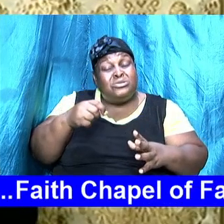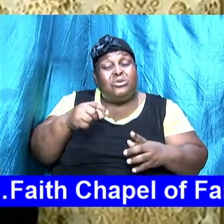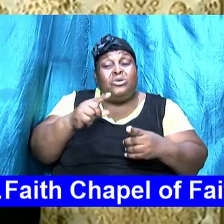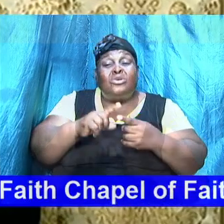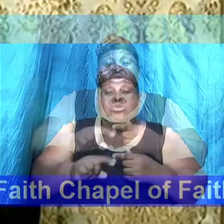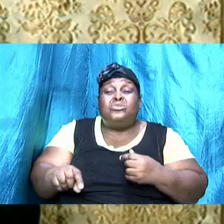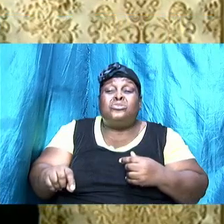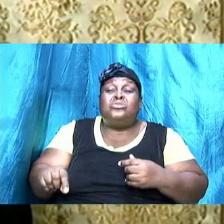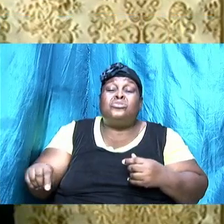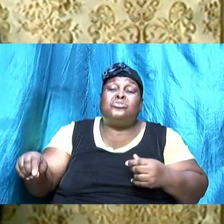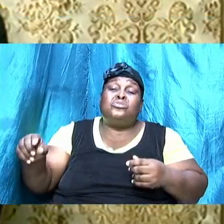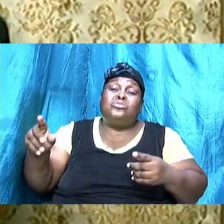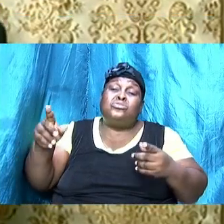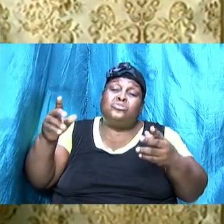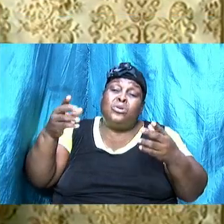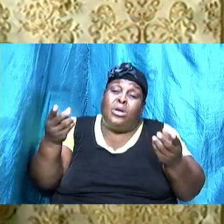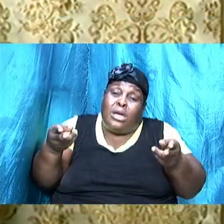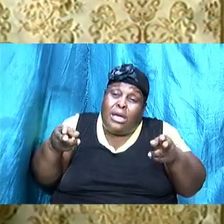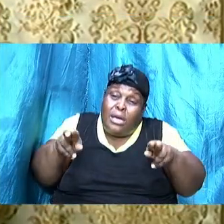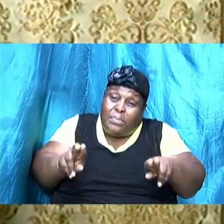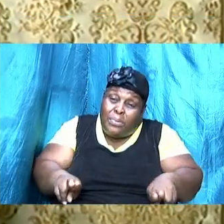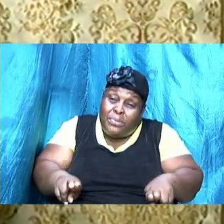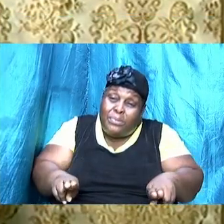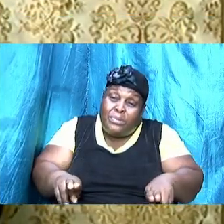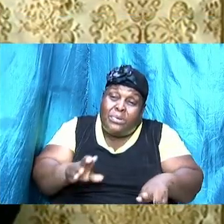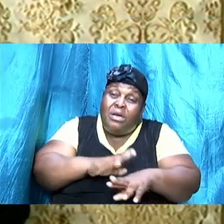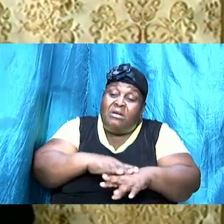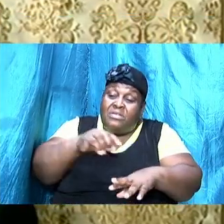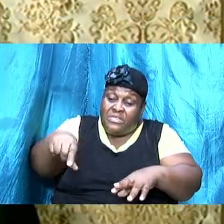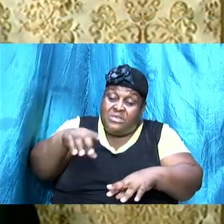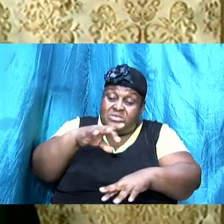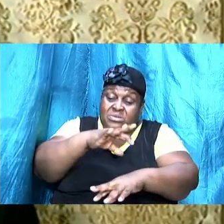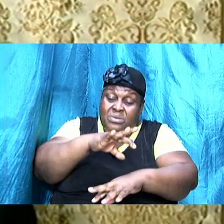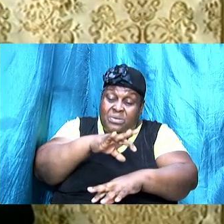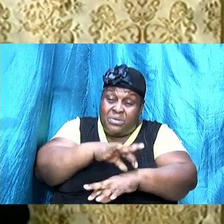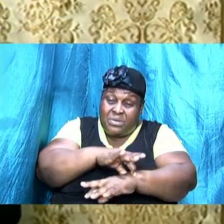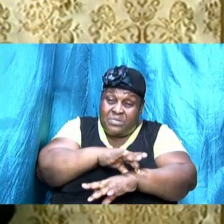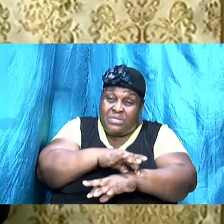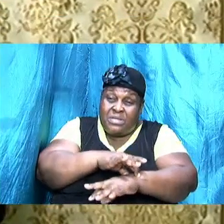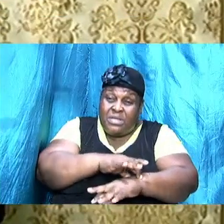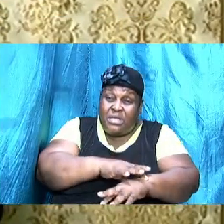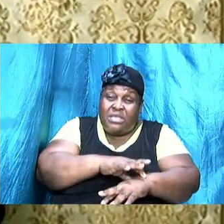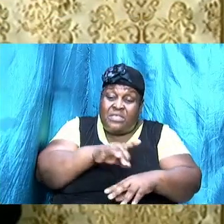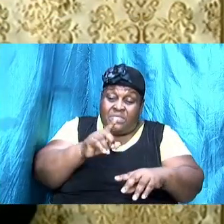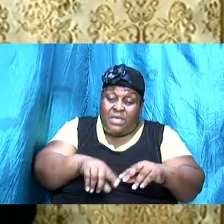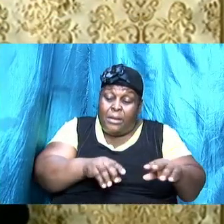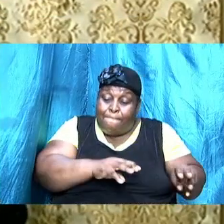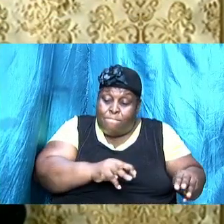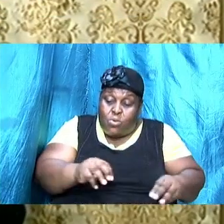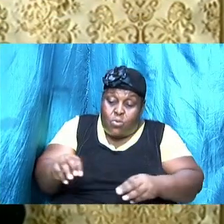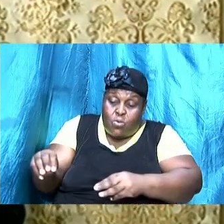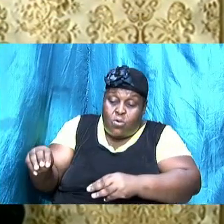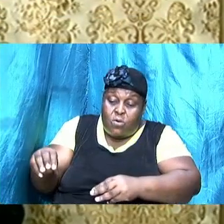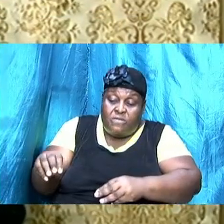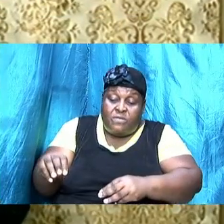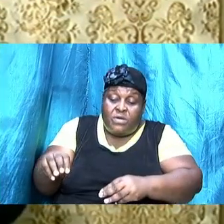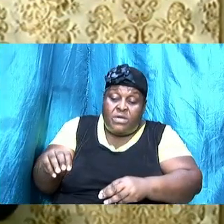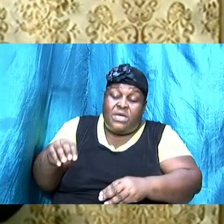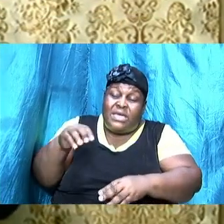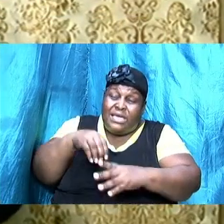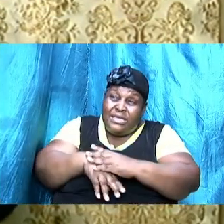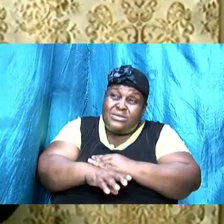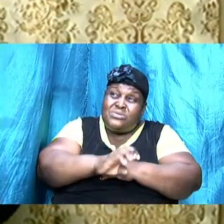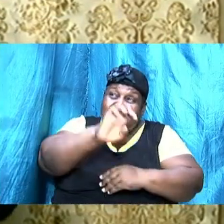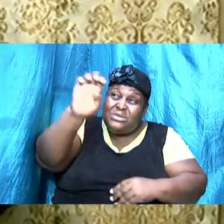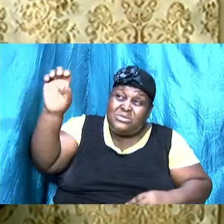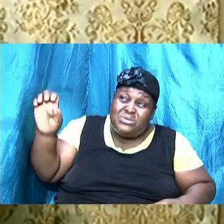on this earth and then move into eternal things, marriage, yes,